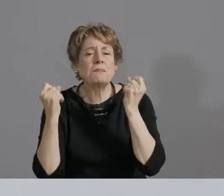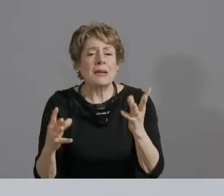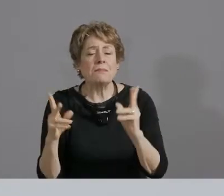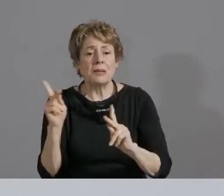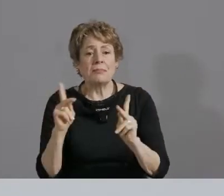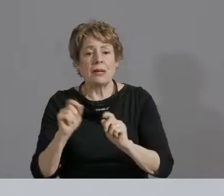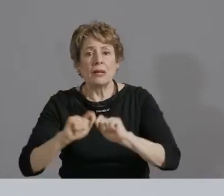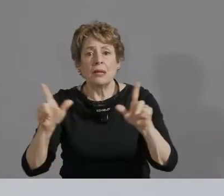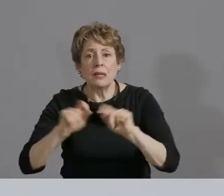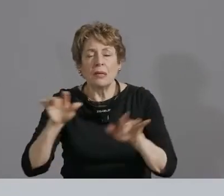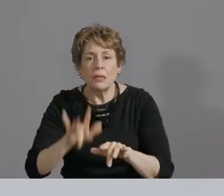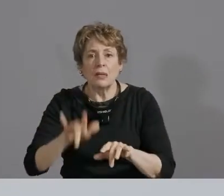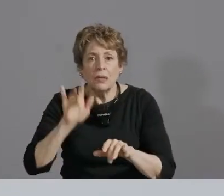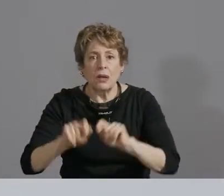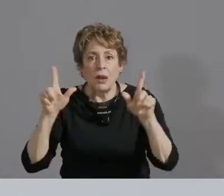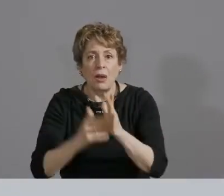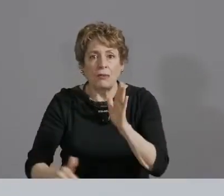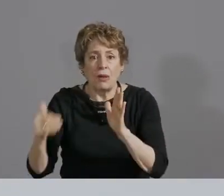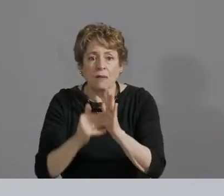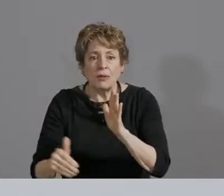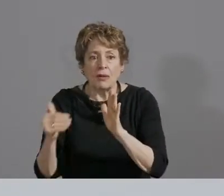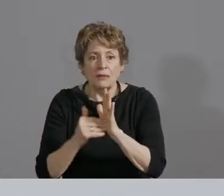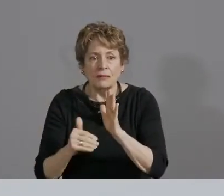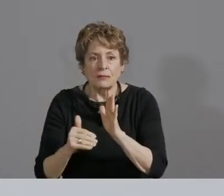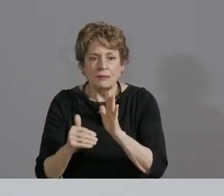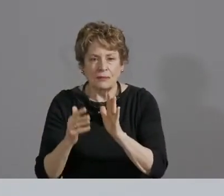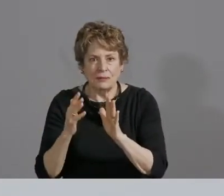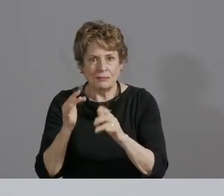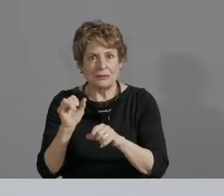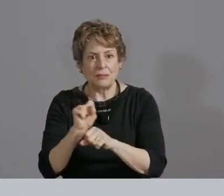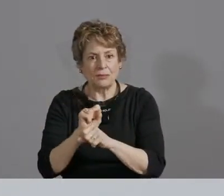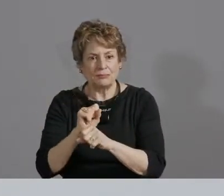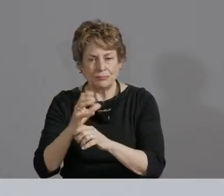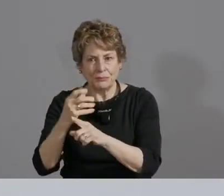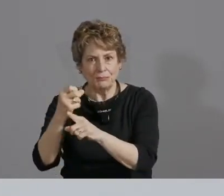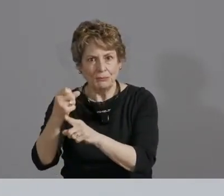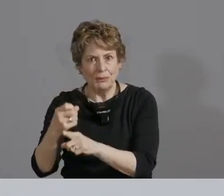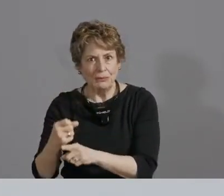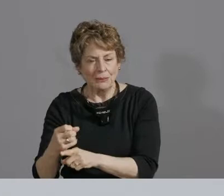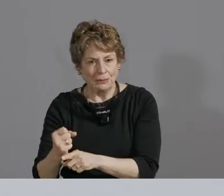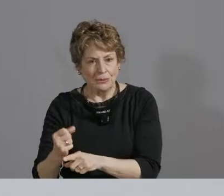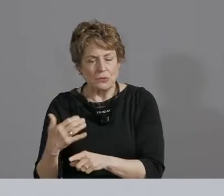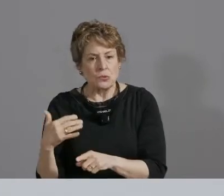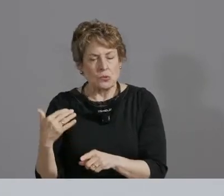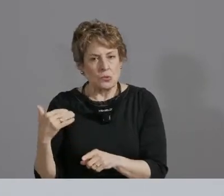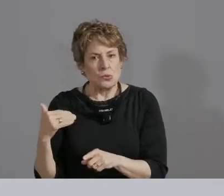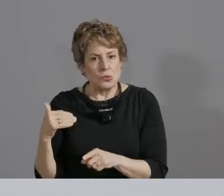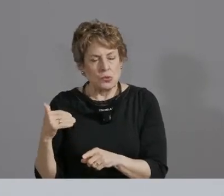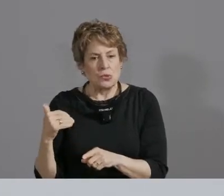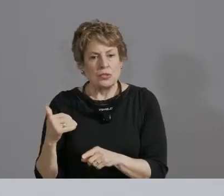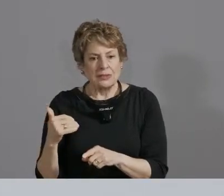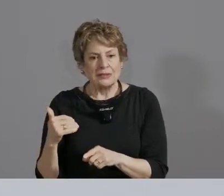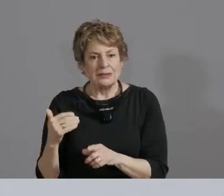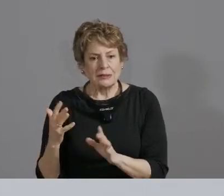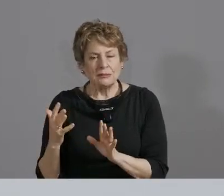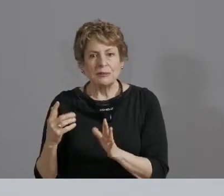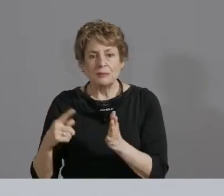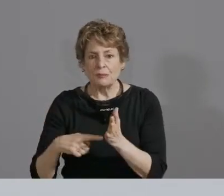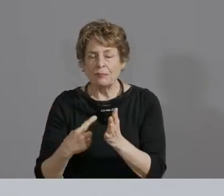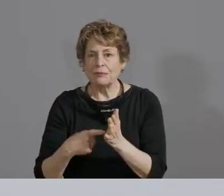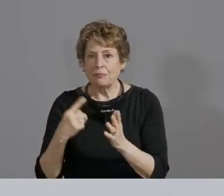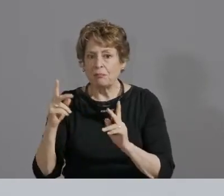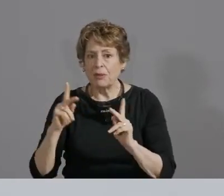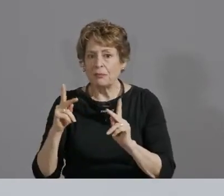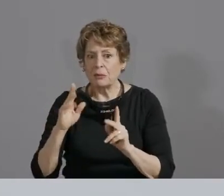we have, and my team is on this to fix this for Tuesday, but people would get a like